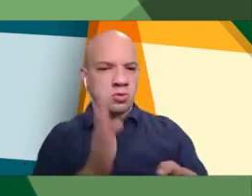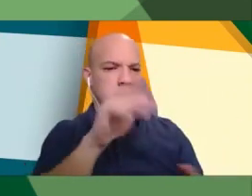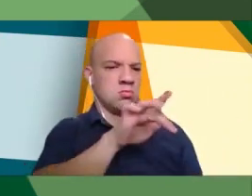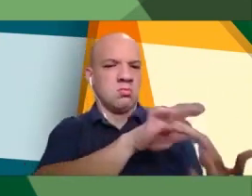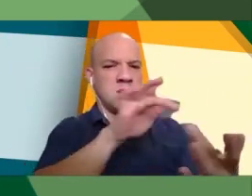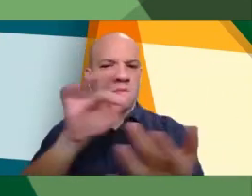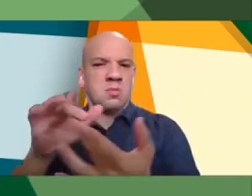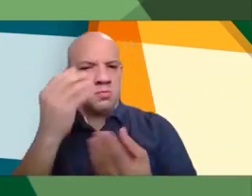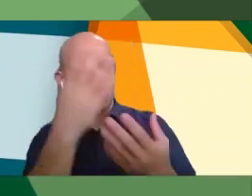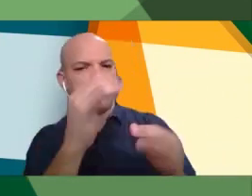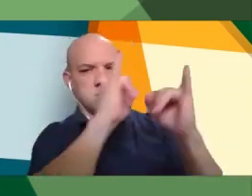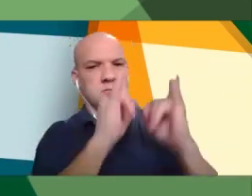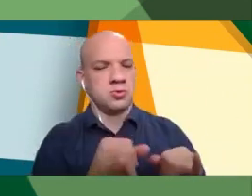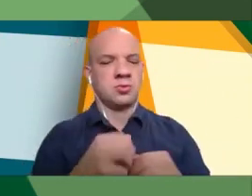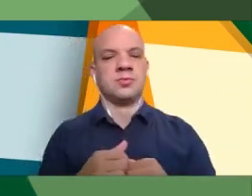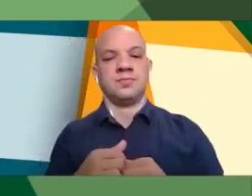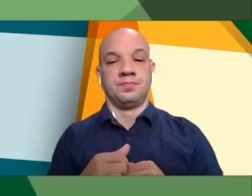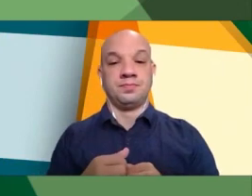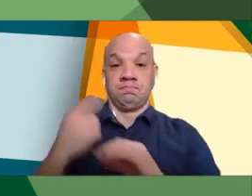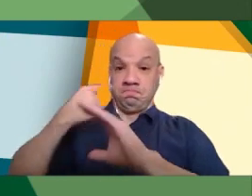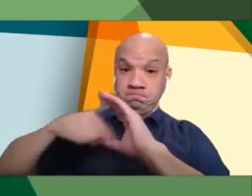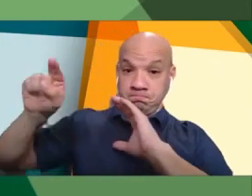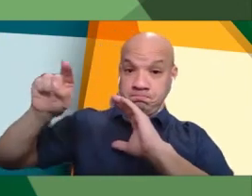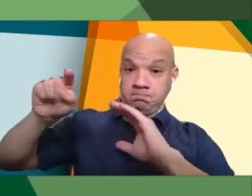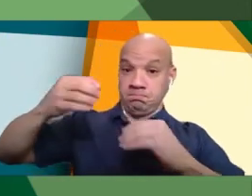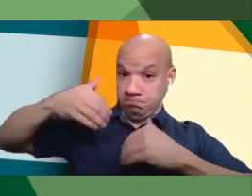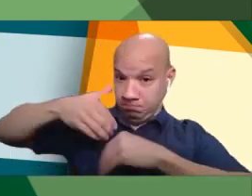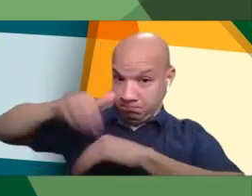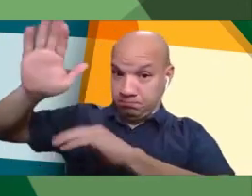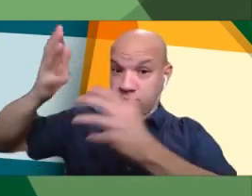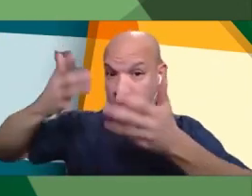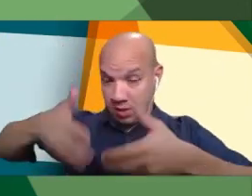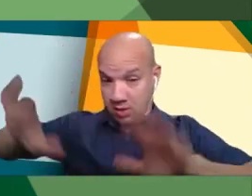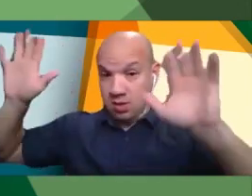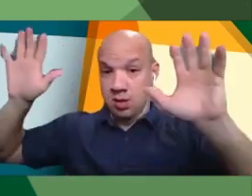Once the electronic proposal is submitted, the proposal is